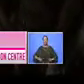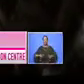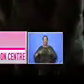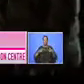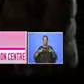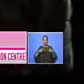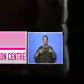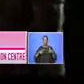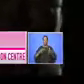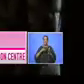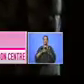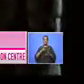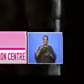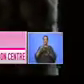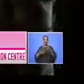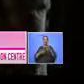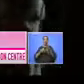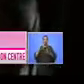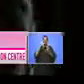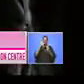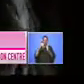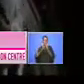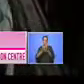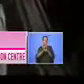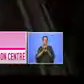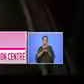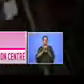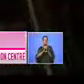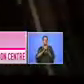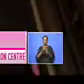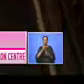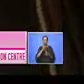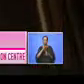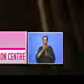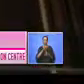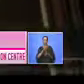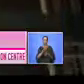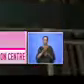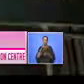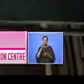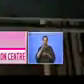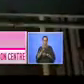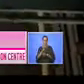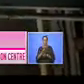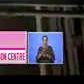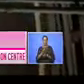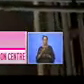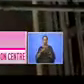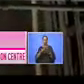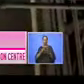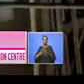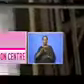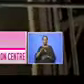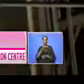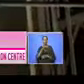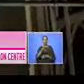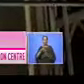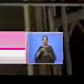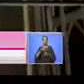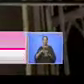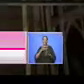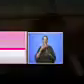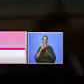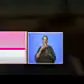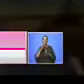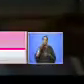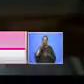complicated picture. It's not very straightforward. Certainly what I found in my experience that for